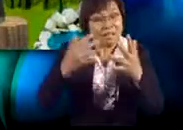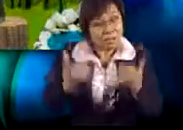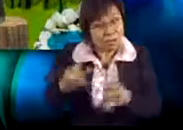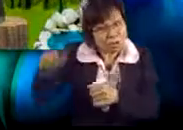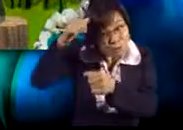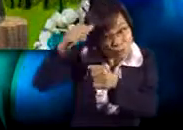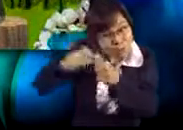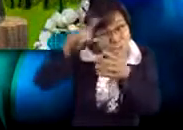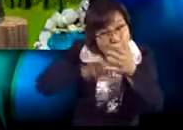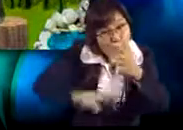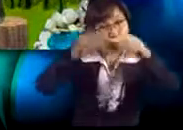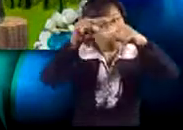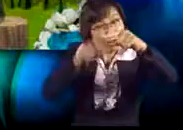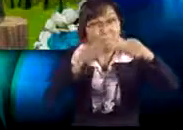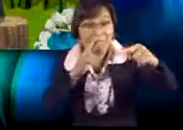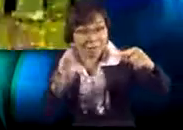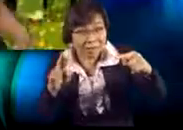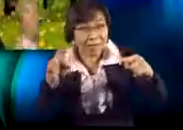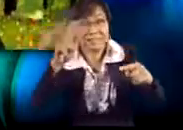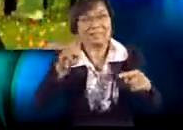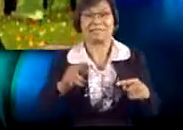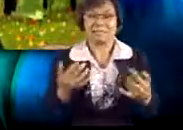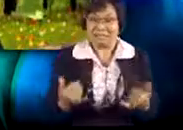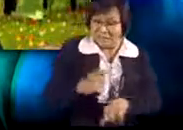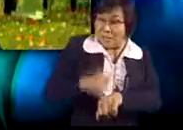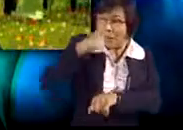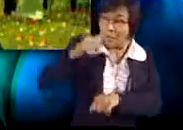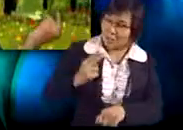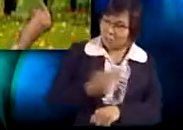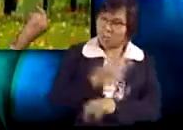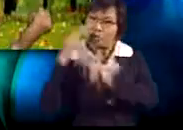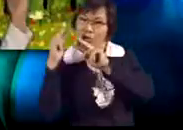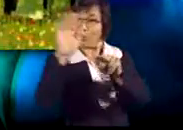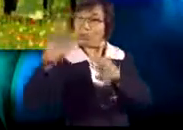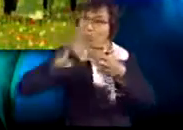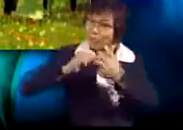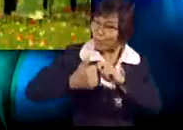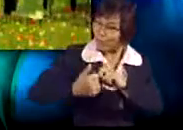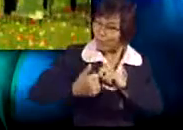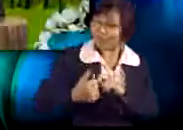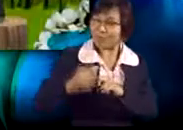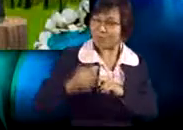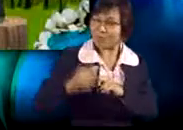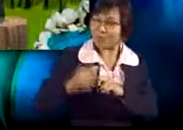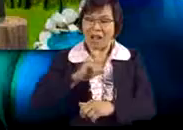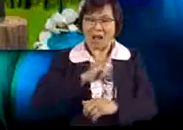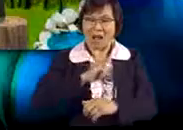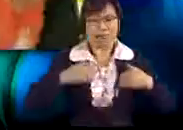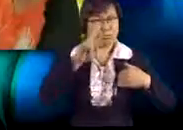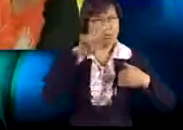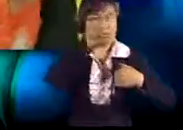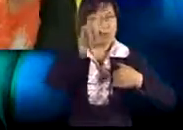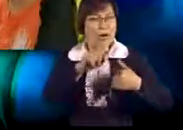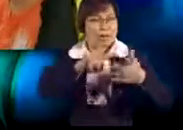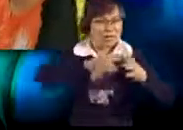Now that you remember what fractions are, Nick, it's time for us to look at your problem. I have 2 questions.